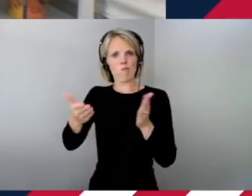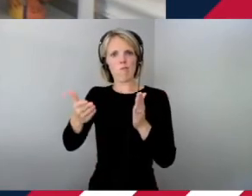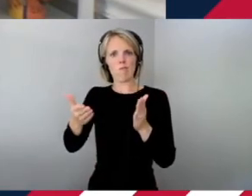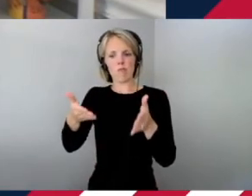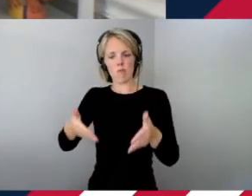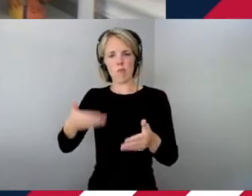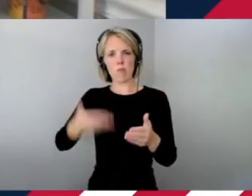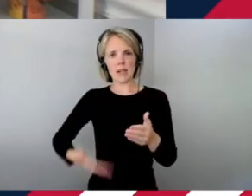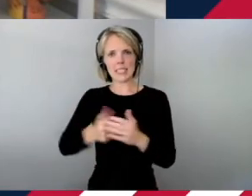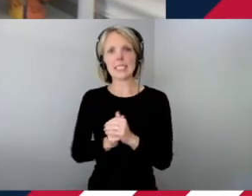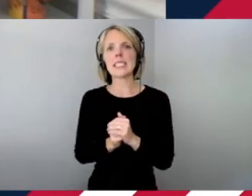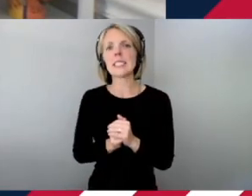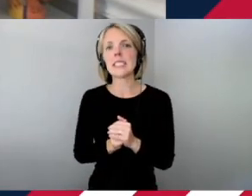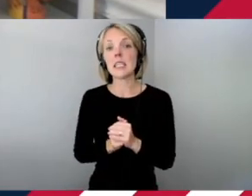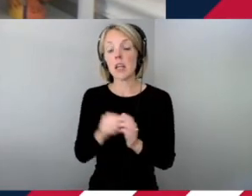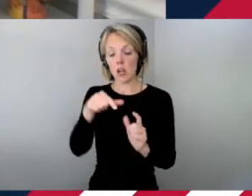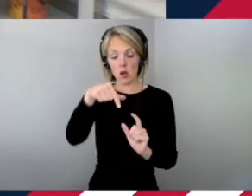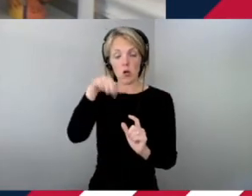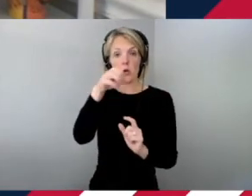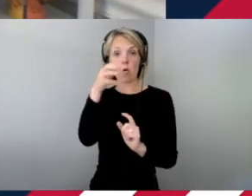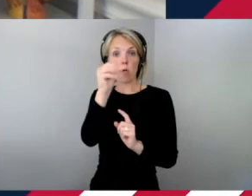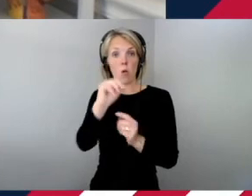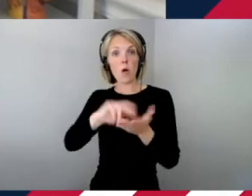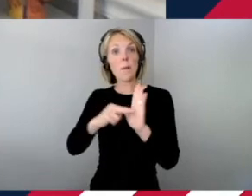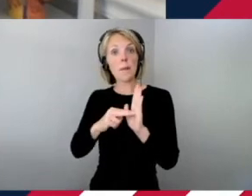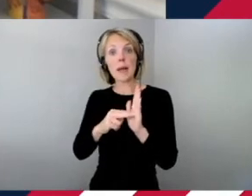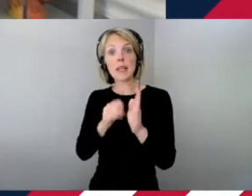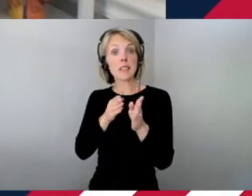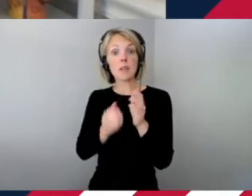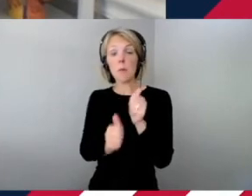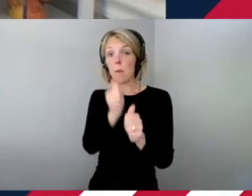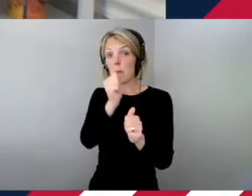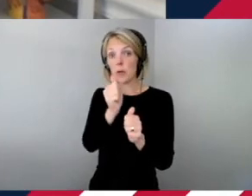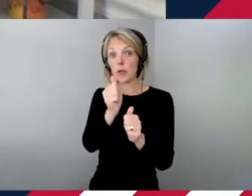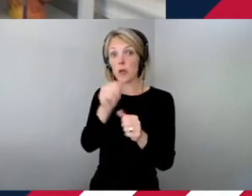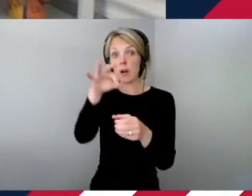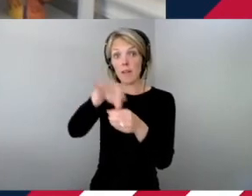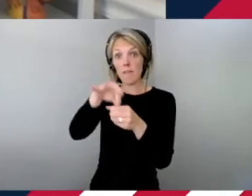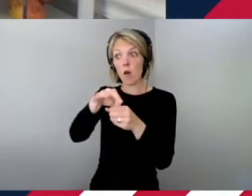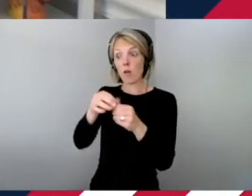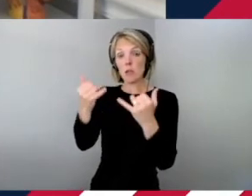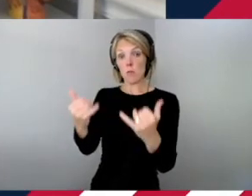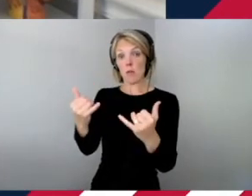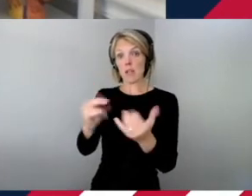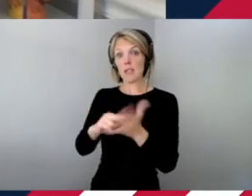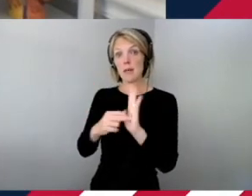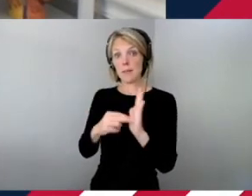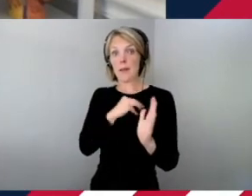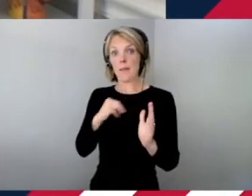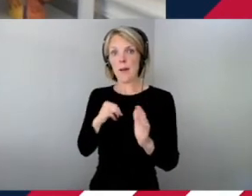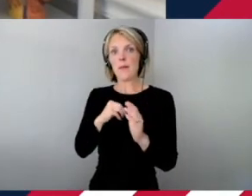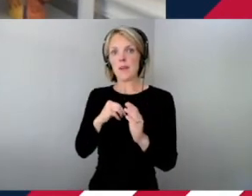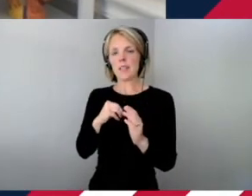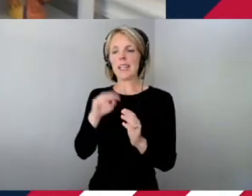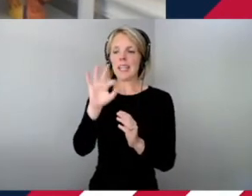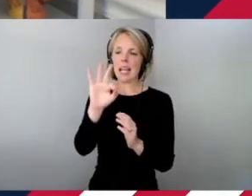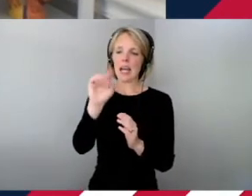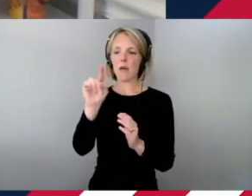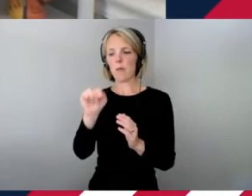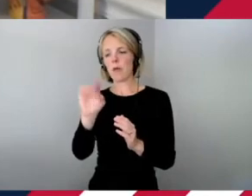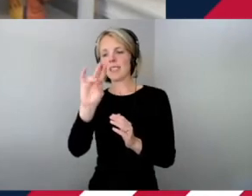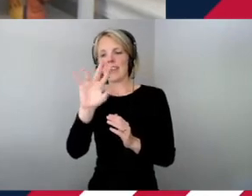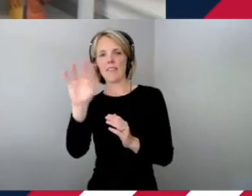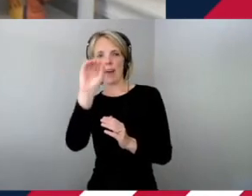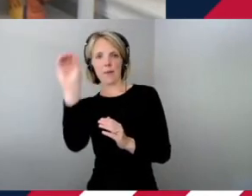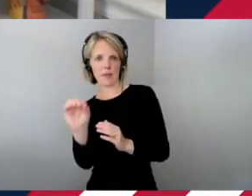A quorum is constituted by a majority of the total votes present, members representing 91.75%